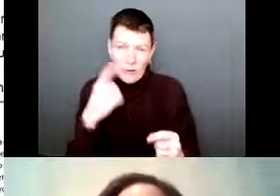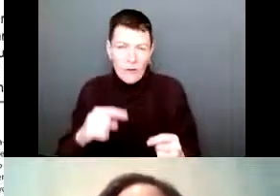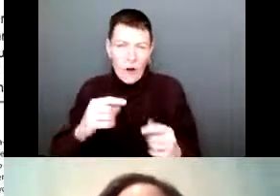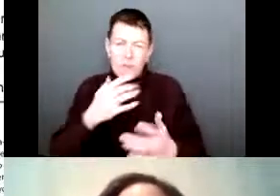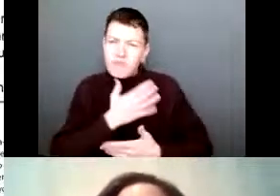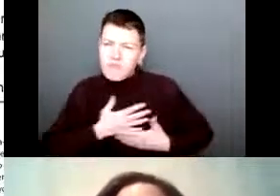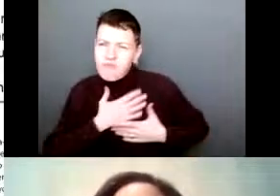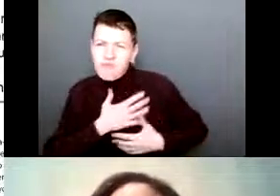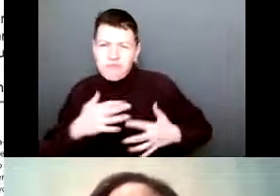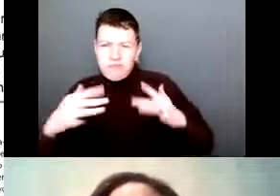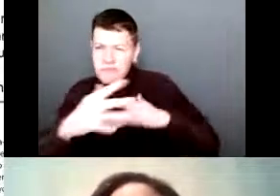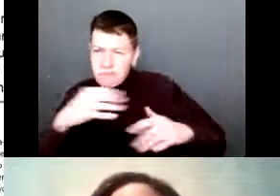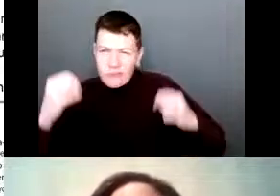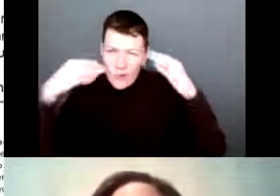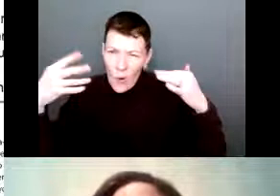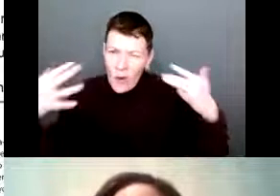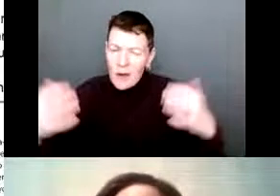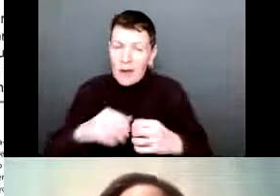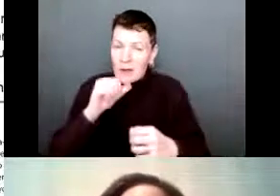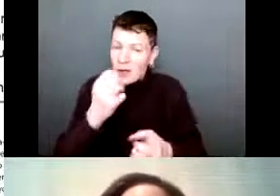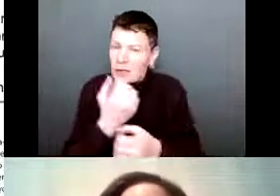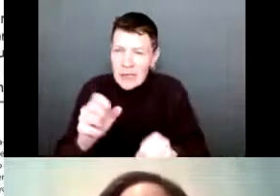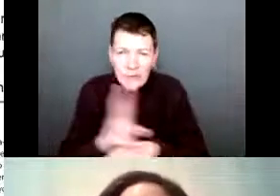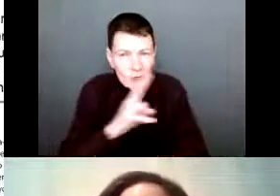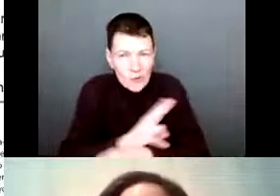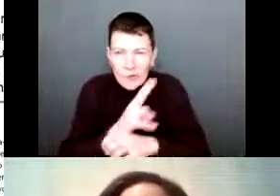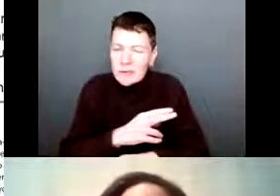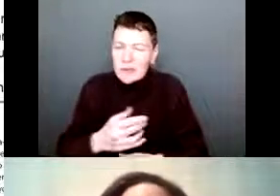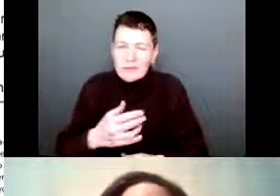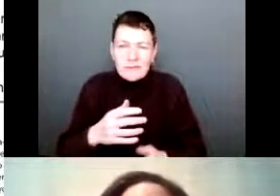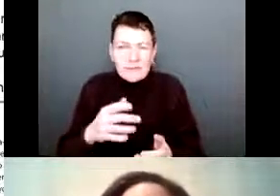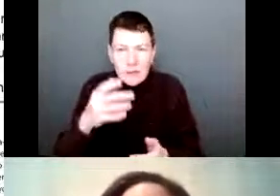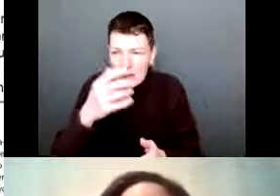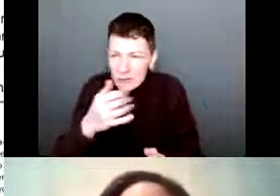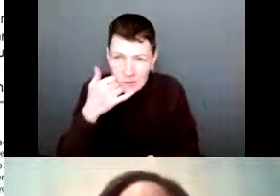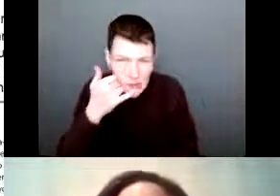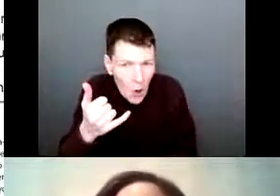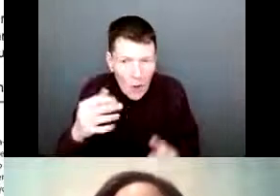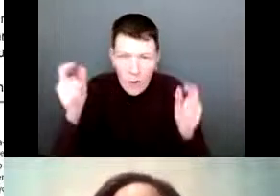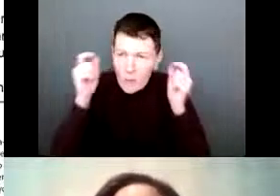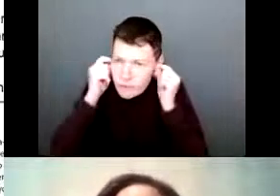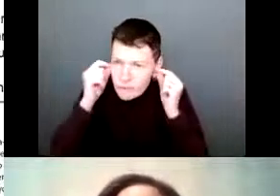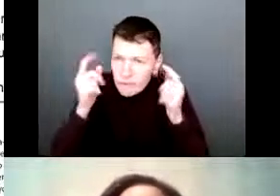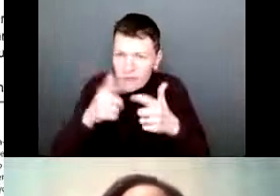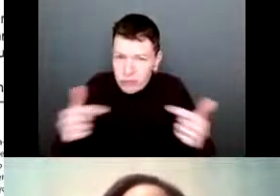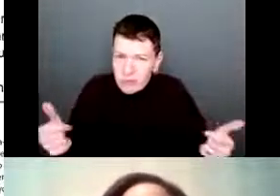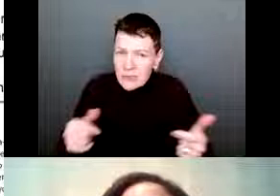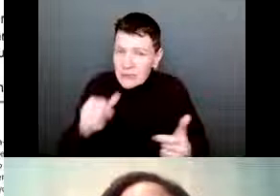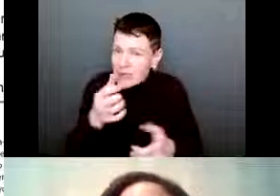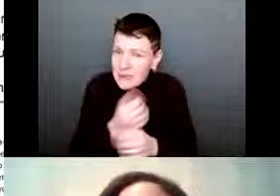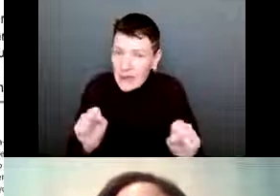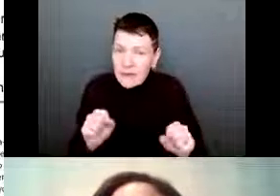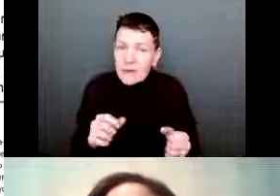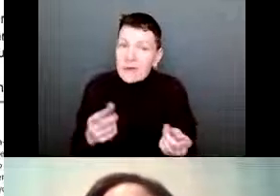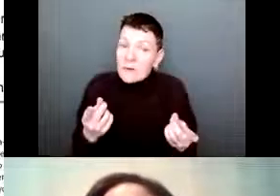noise in terms of unsafe use of the personal audio devices, and that would be in the smartphones and the MP3. And this